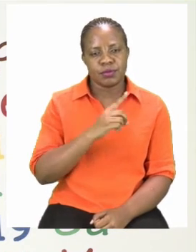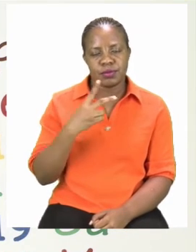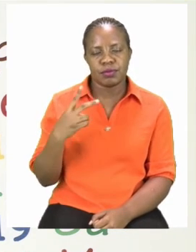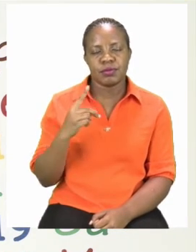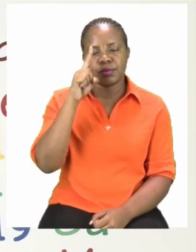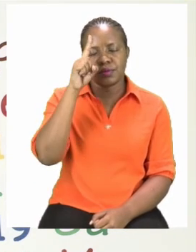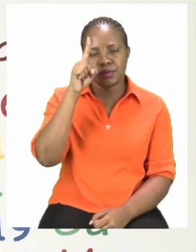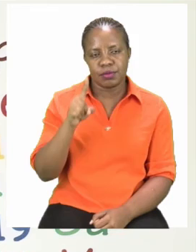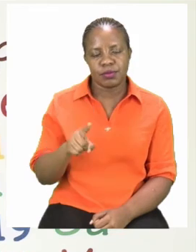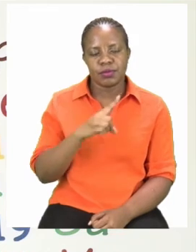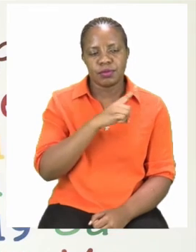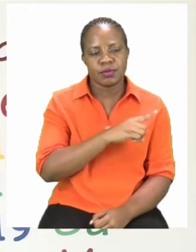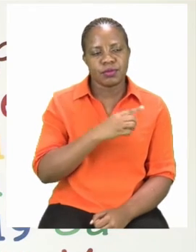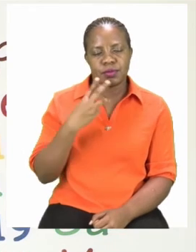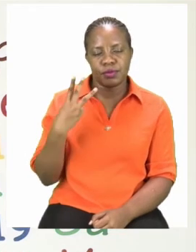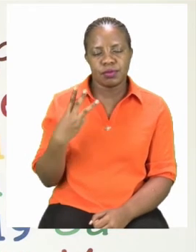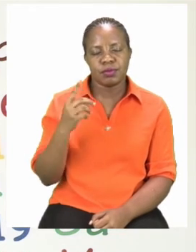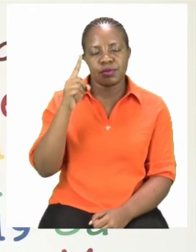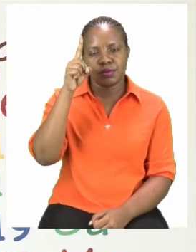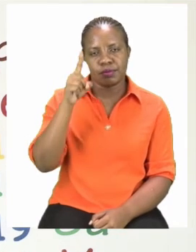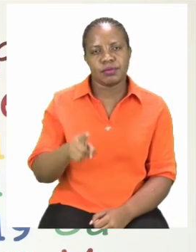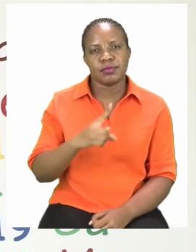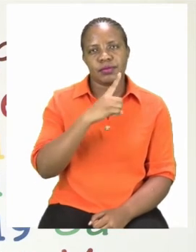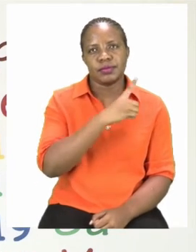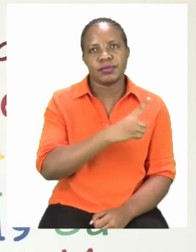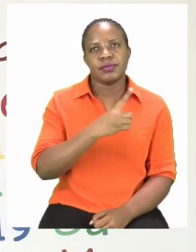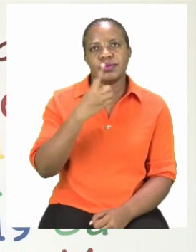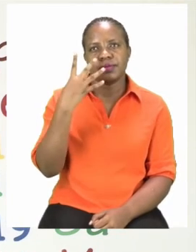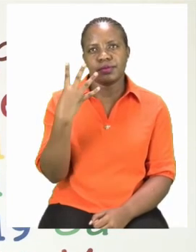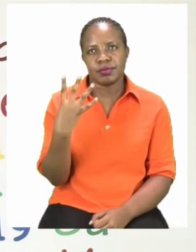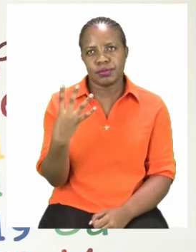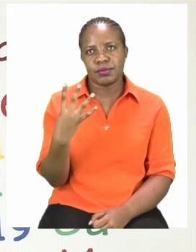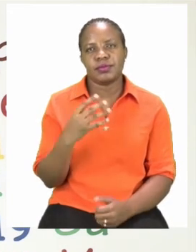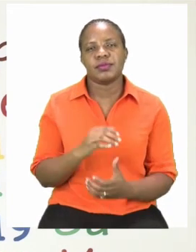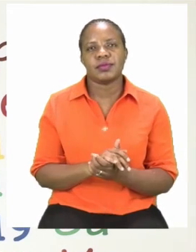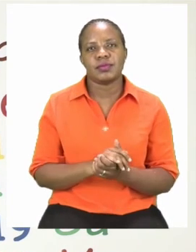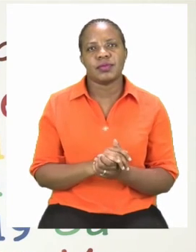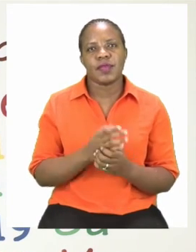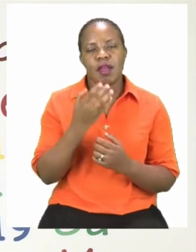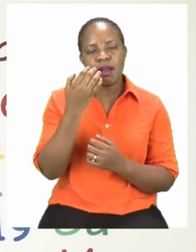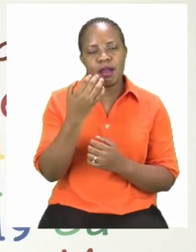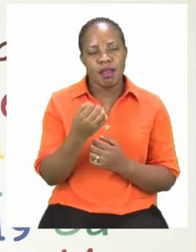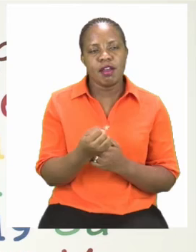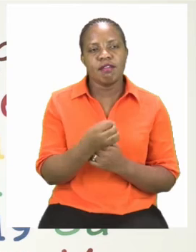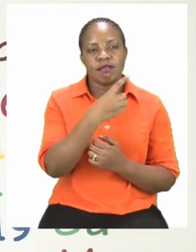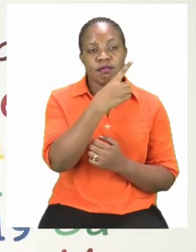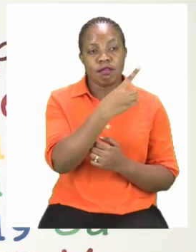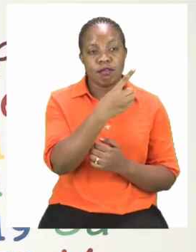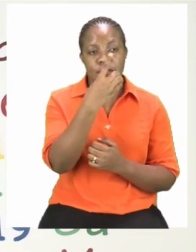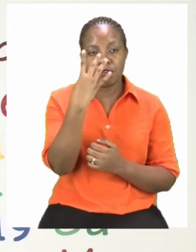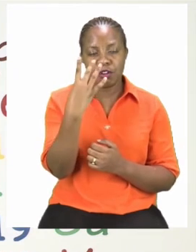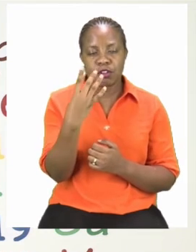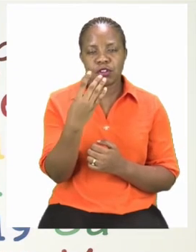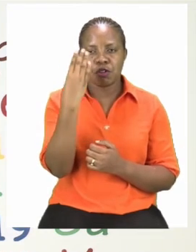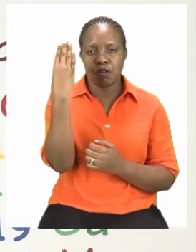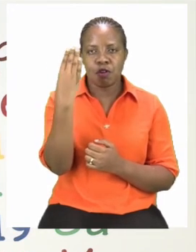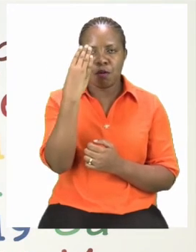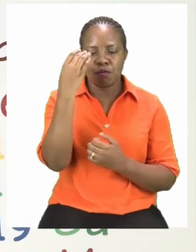plus 1, my dear children? Yes, it is 3. So we're going to write our